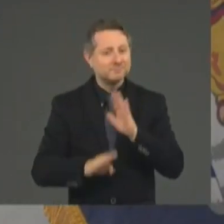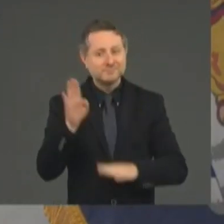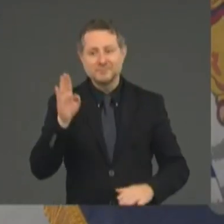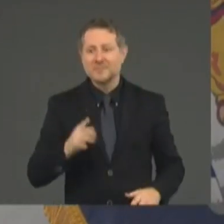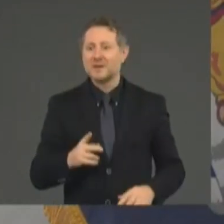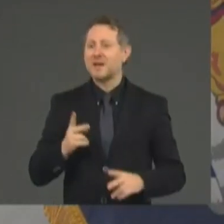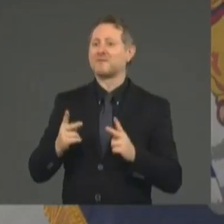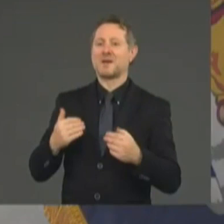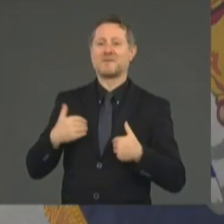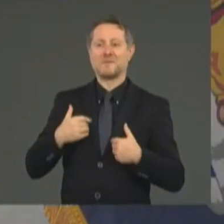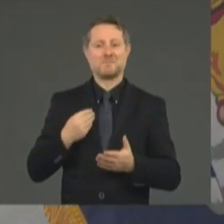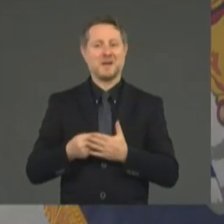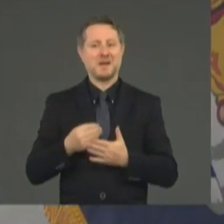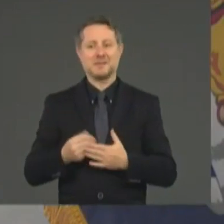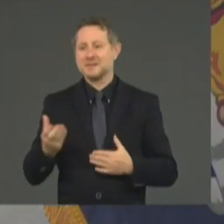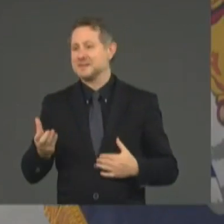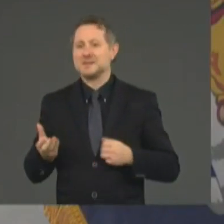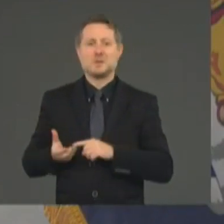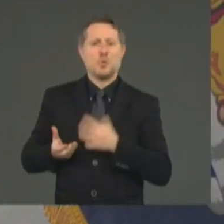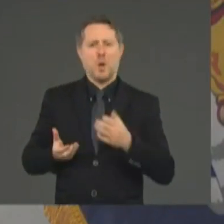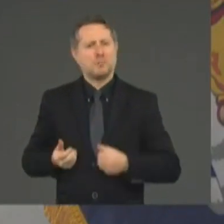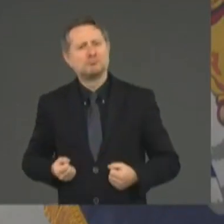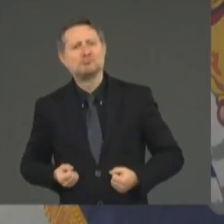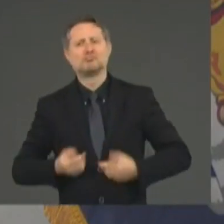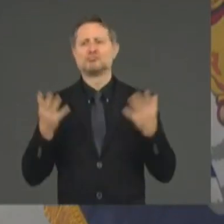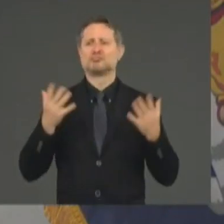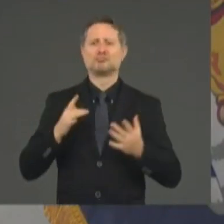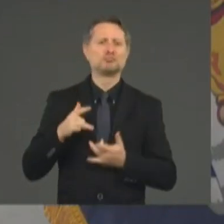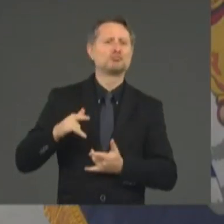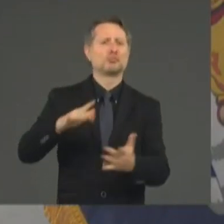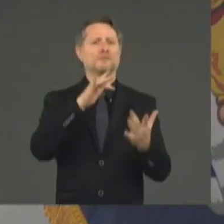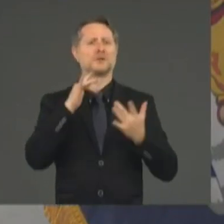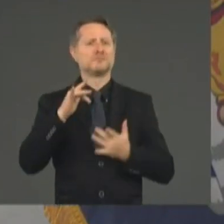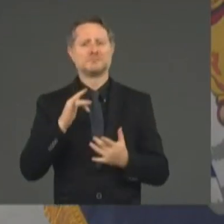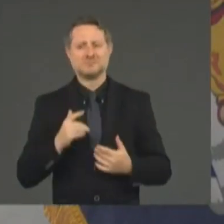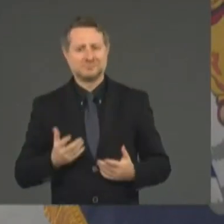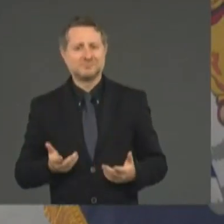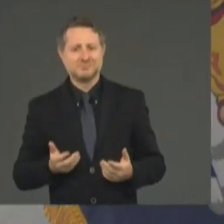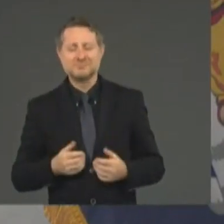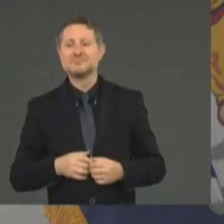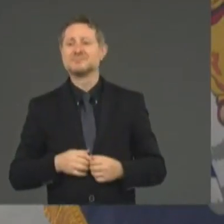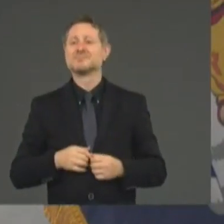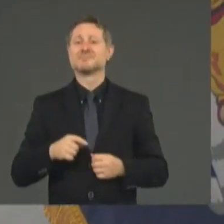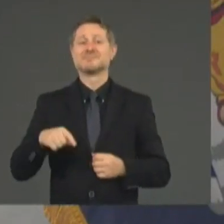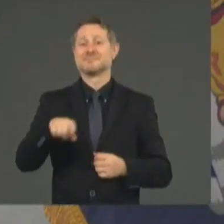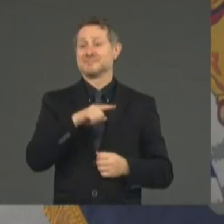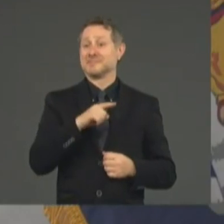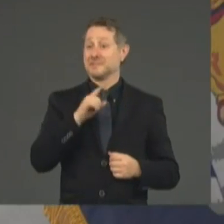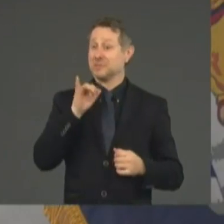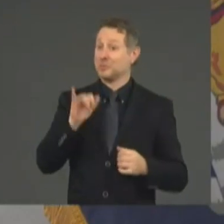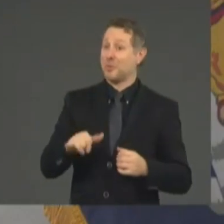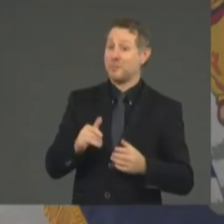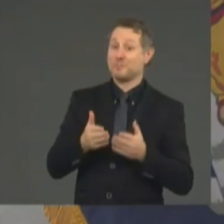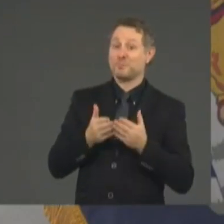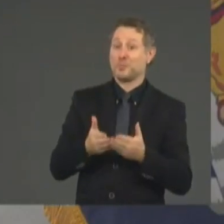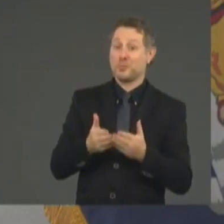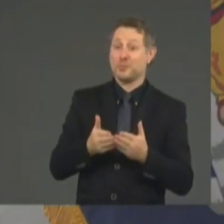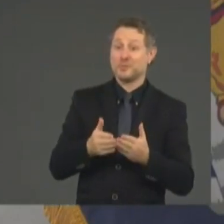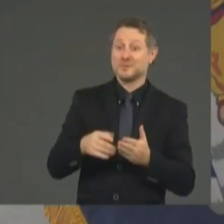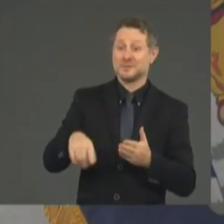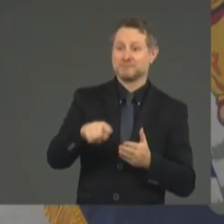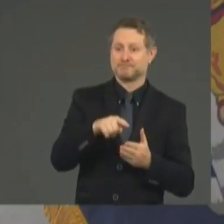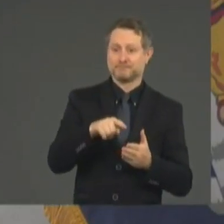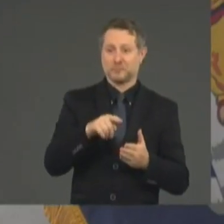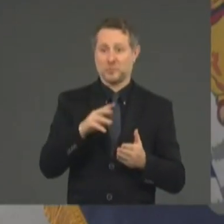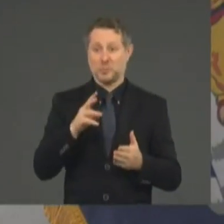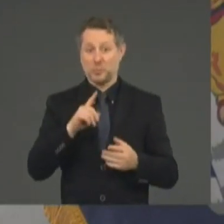to spend on tourism? The jam-packed boats, that's going to be a question